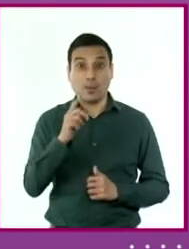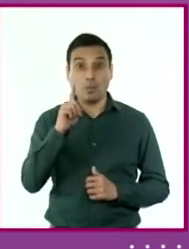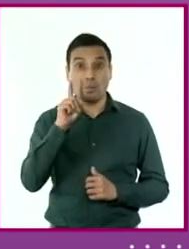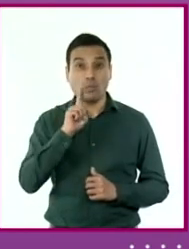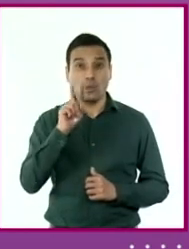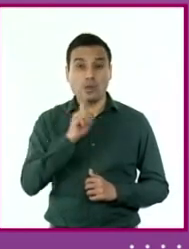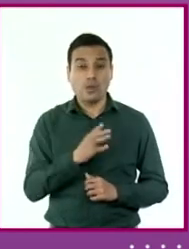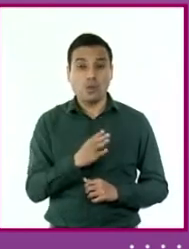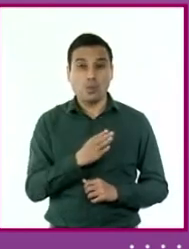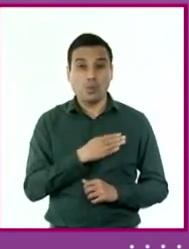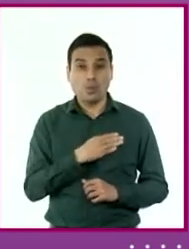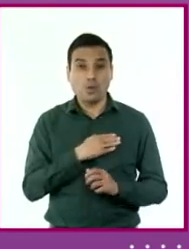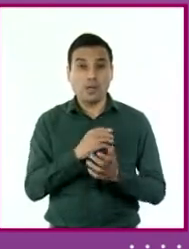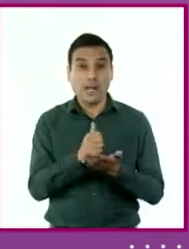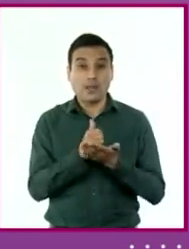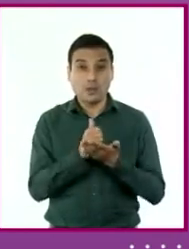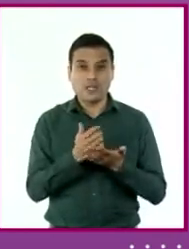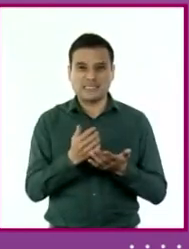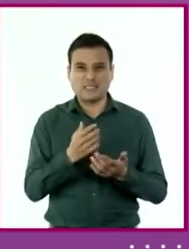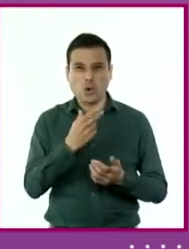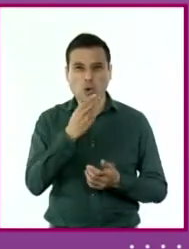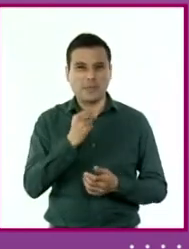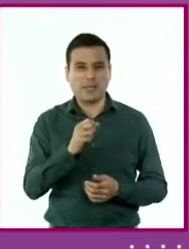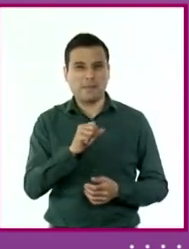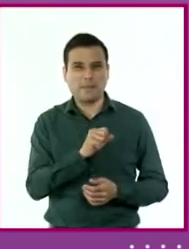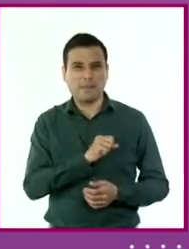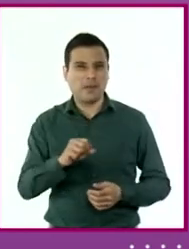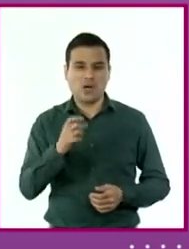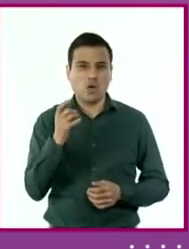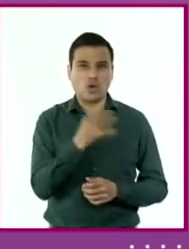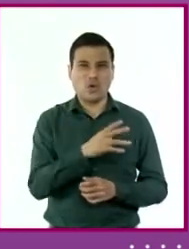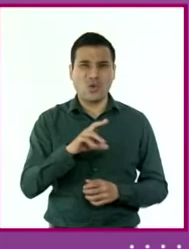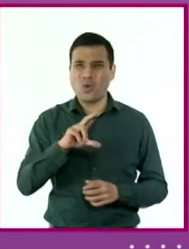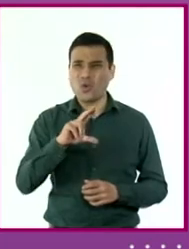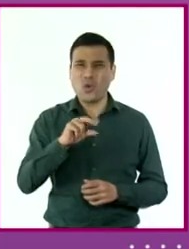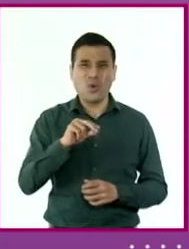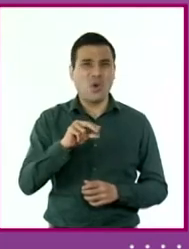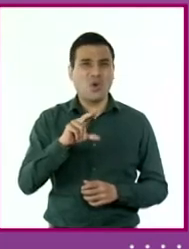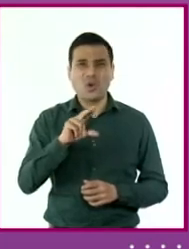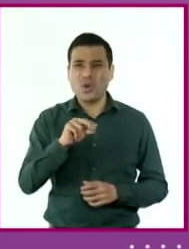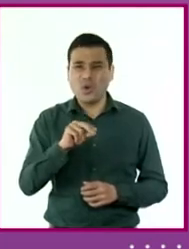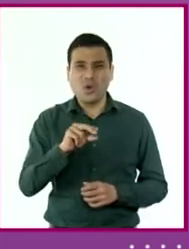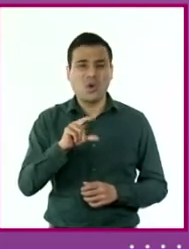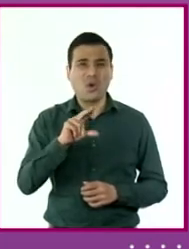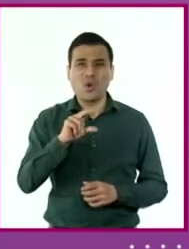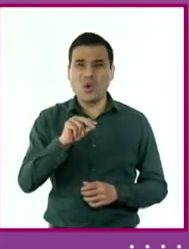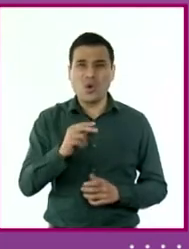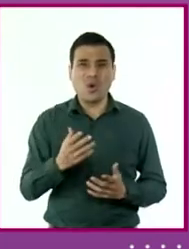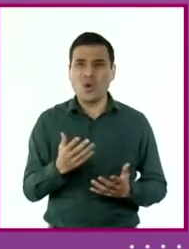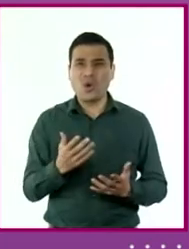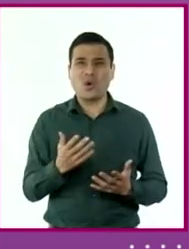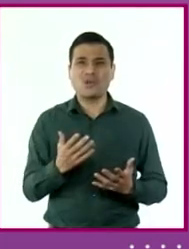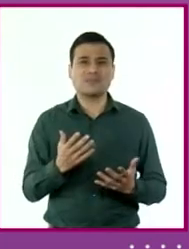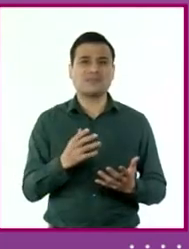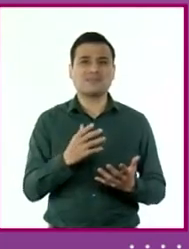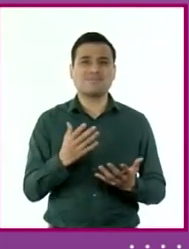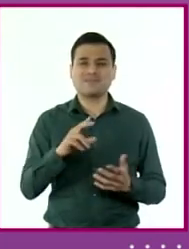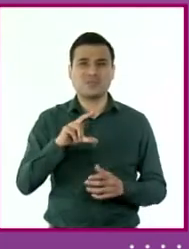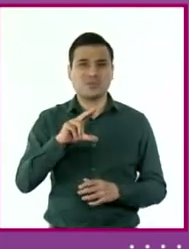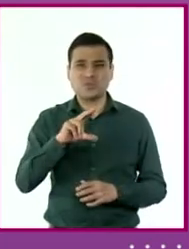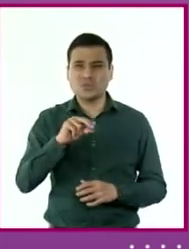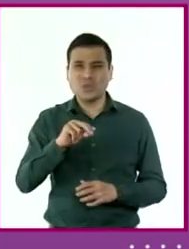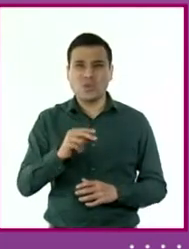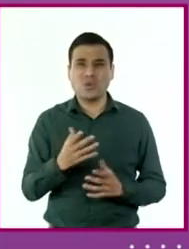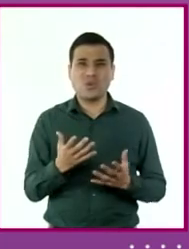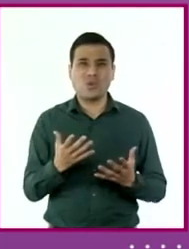friends. Stacy, let's get Basin now. No, Basin, no! You run! Look! He brought